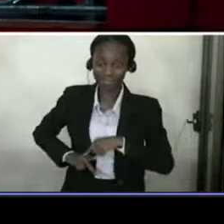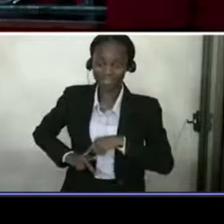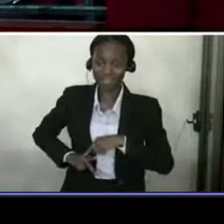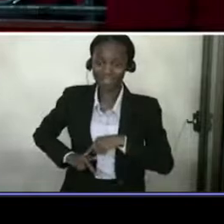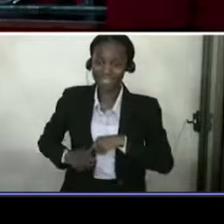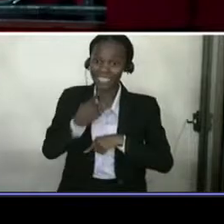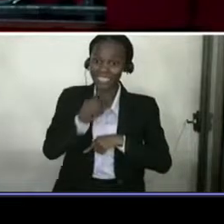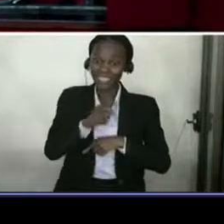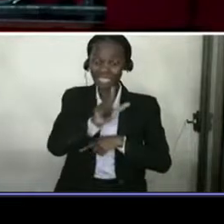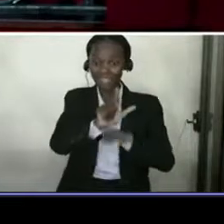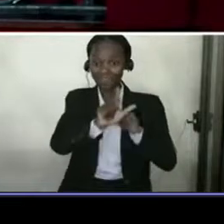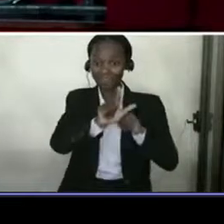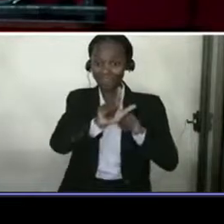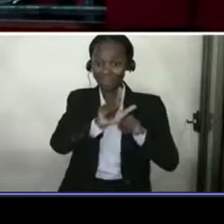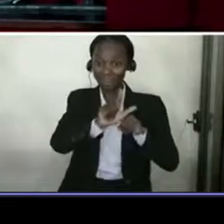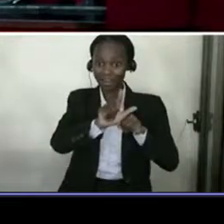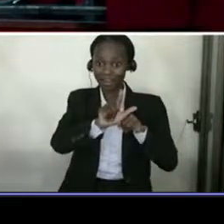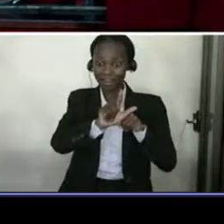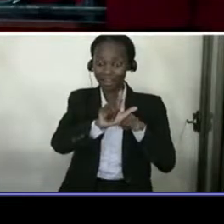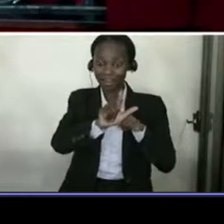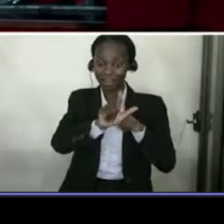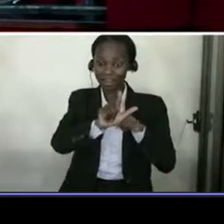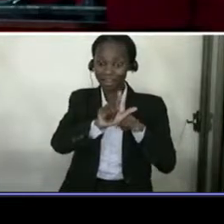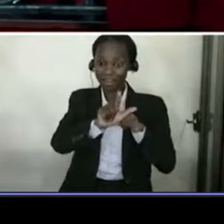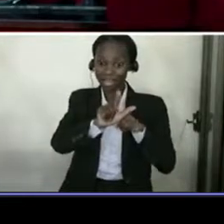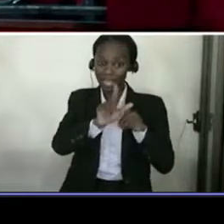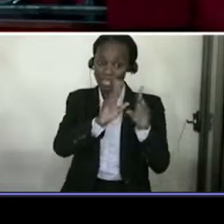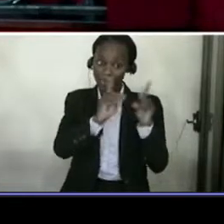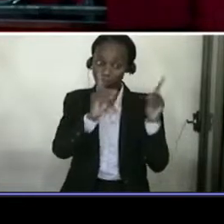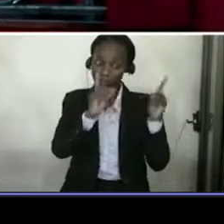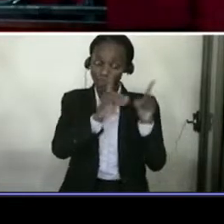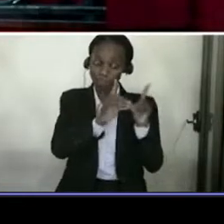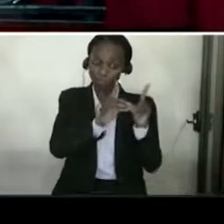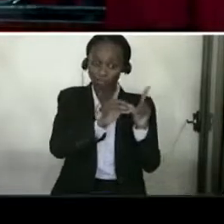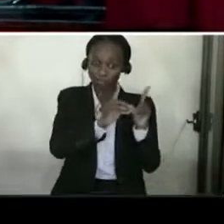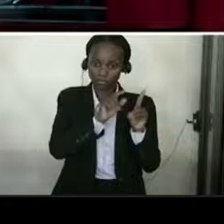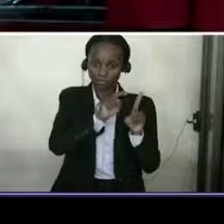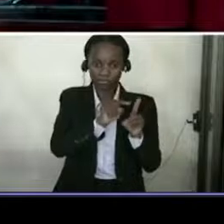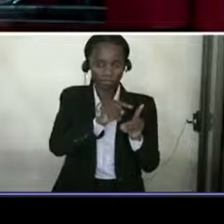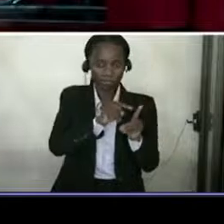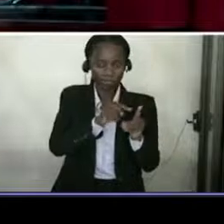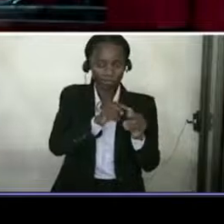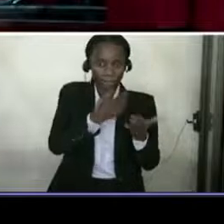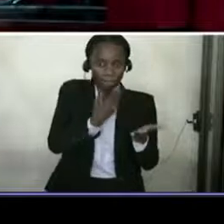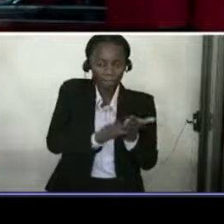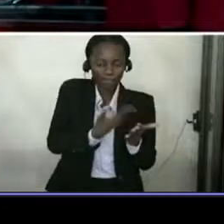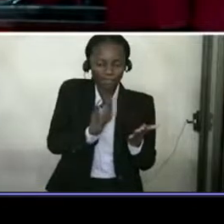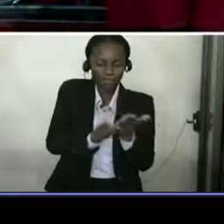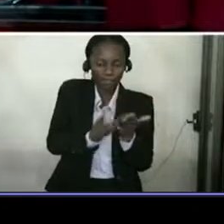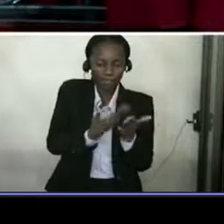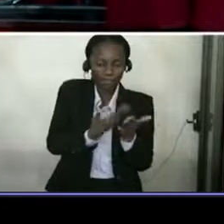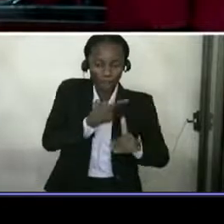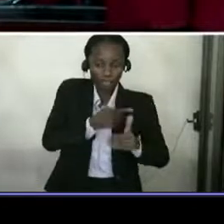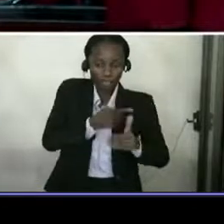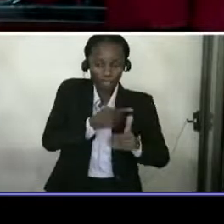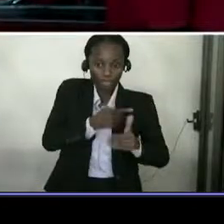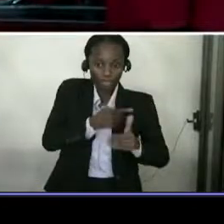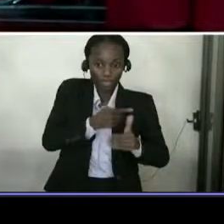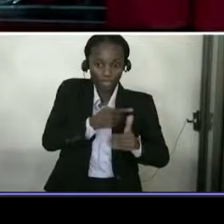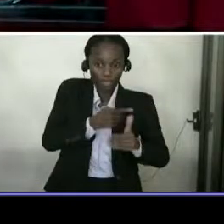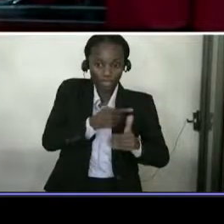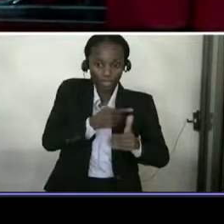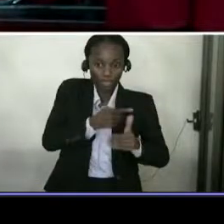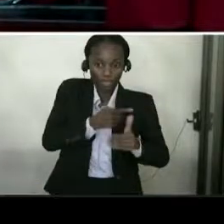7 possible clean audits. And this side of the house